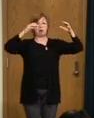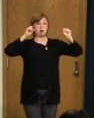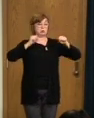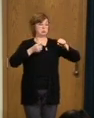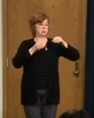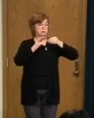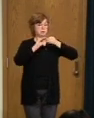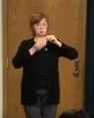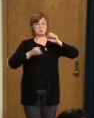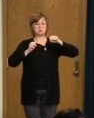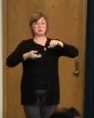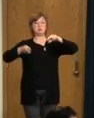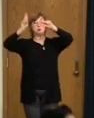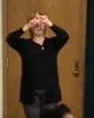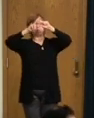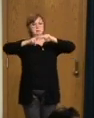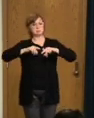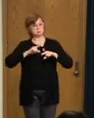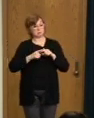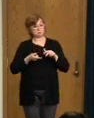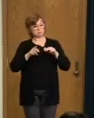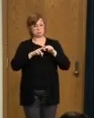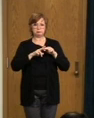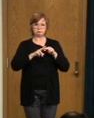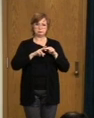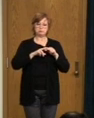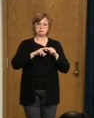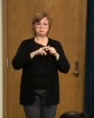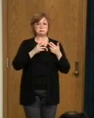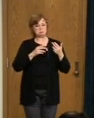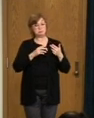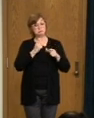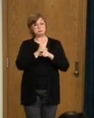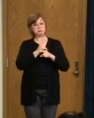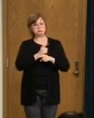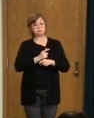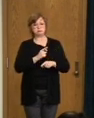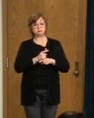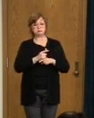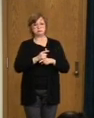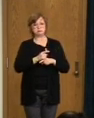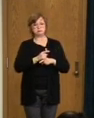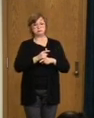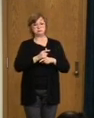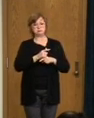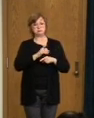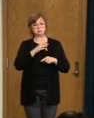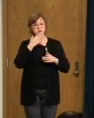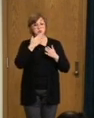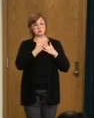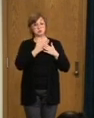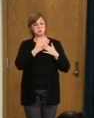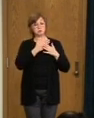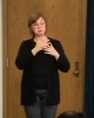we are, that the November 27th measures have had a very large impact